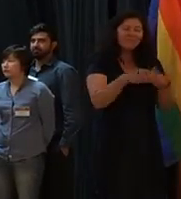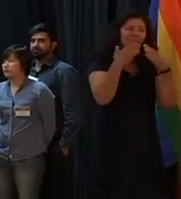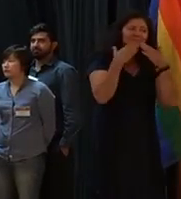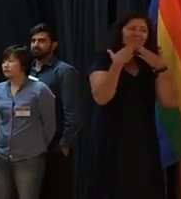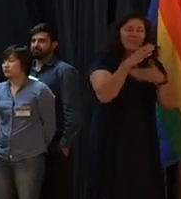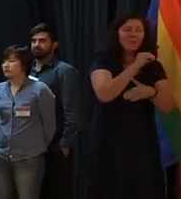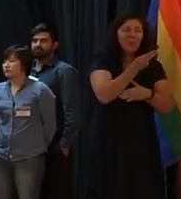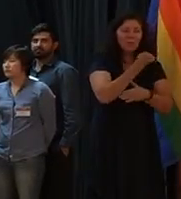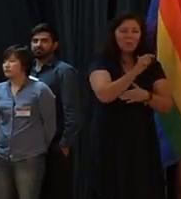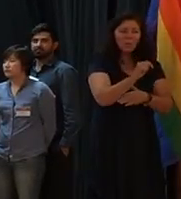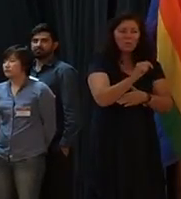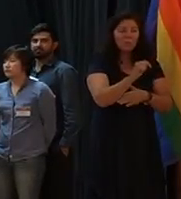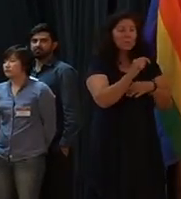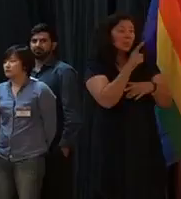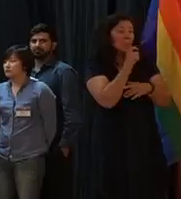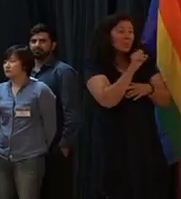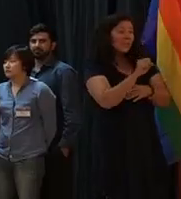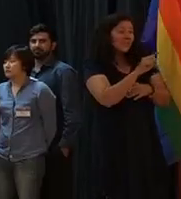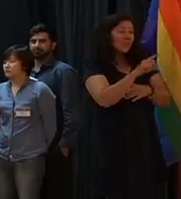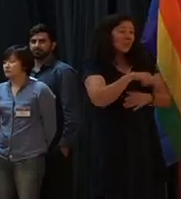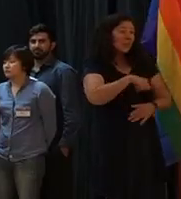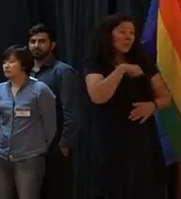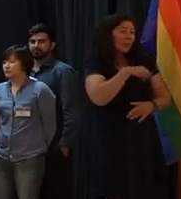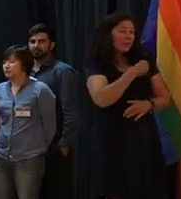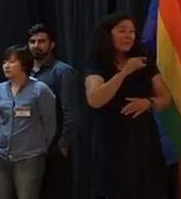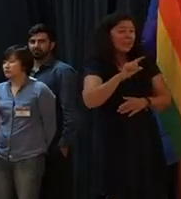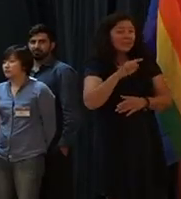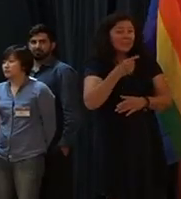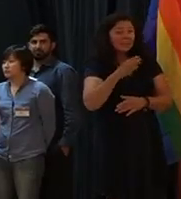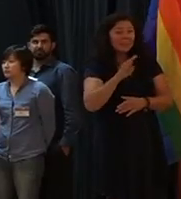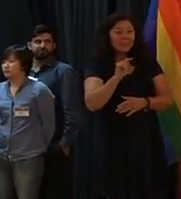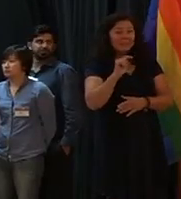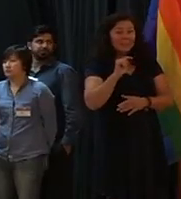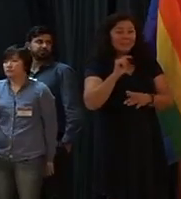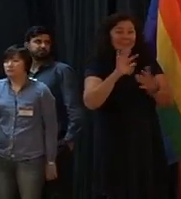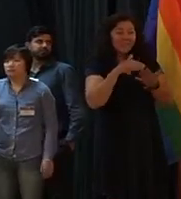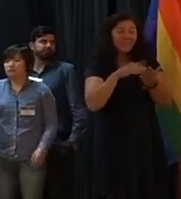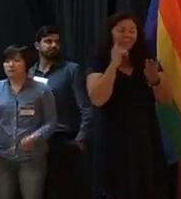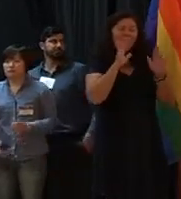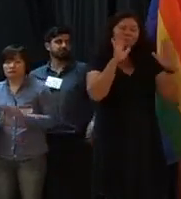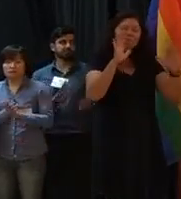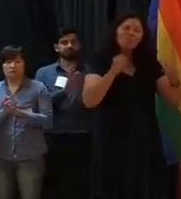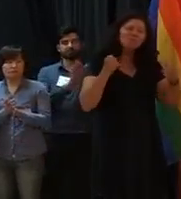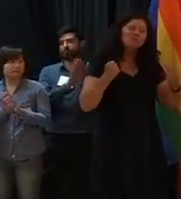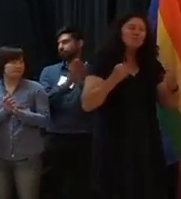co-host tonight, San Diego Pride and the LGBT Center, for their incredible support.